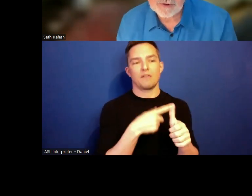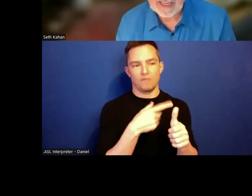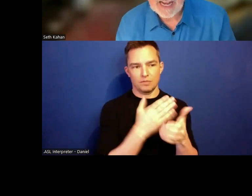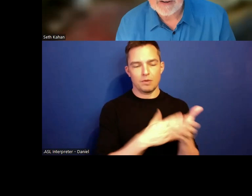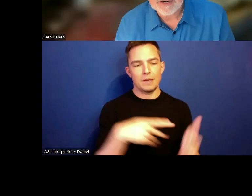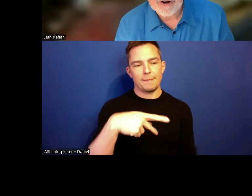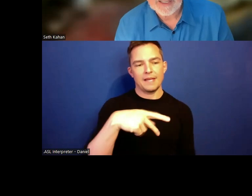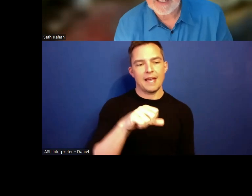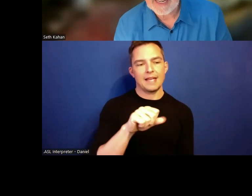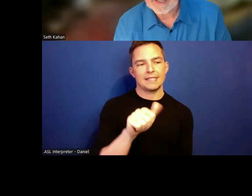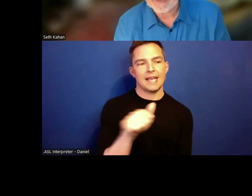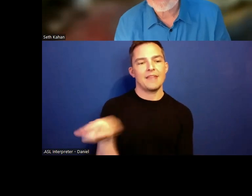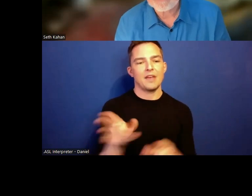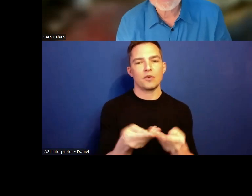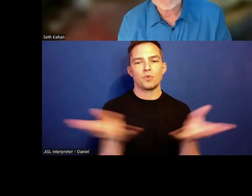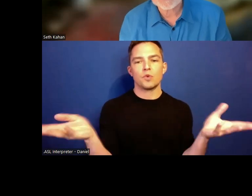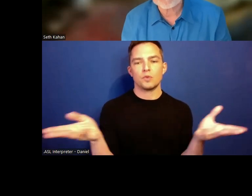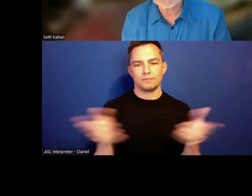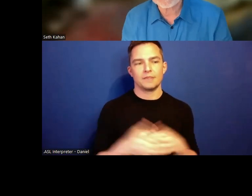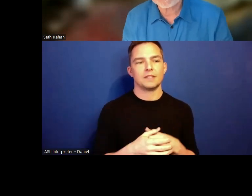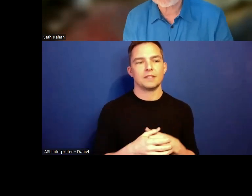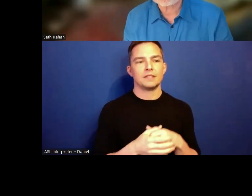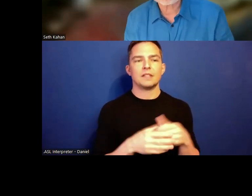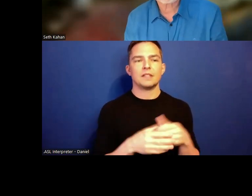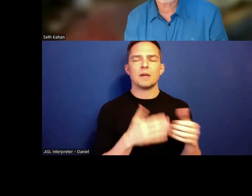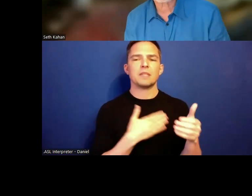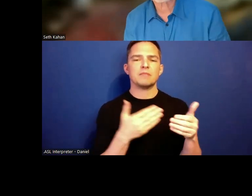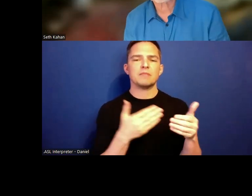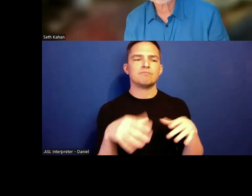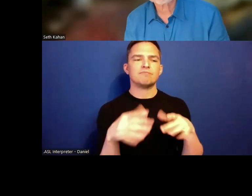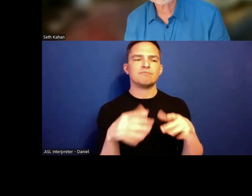PSAs that they're rolling out across the nation. Please go ahead and play that now.